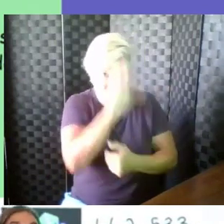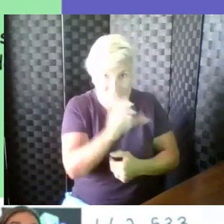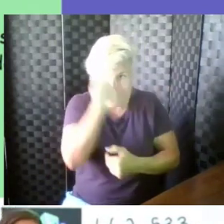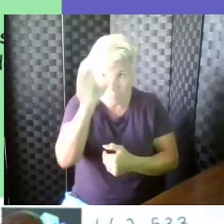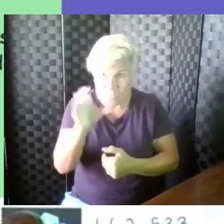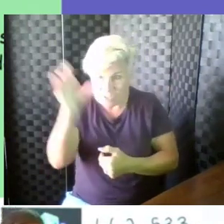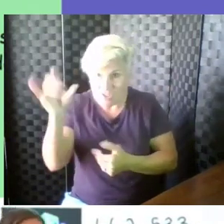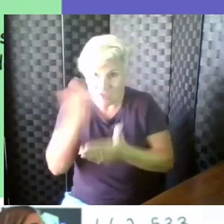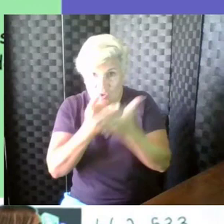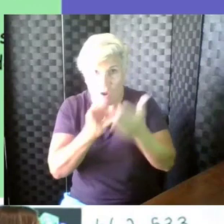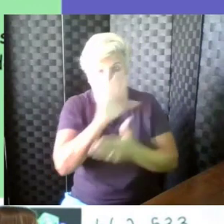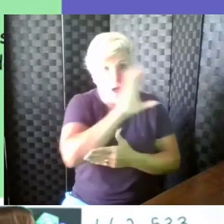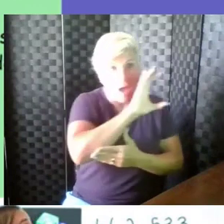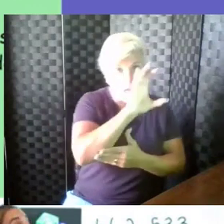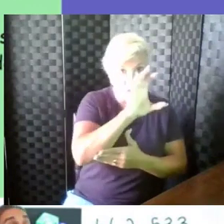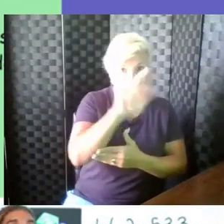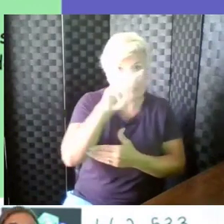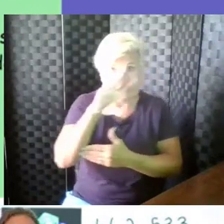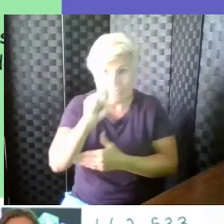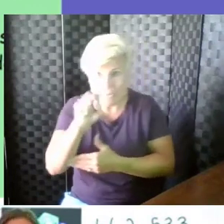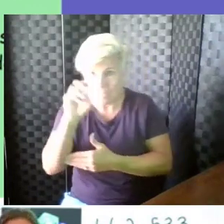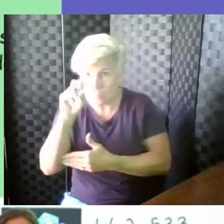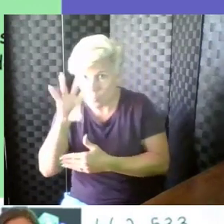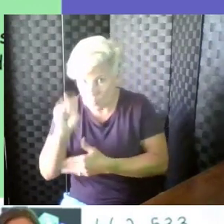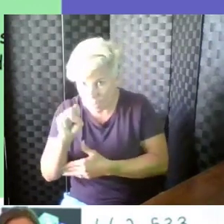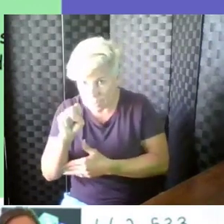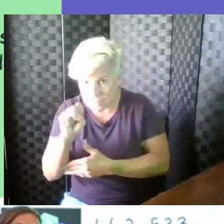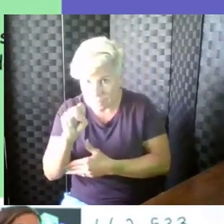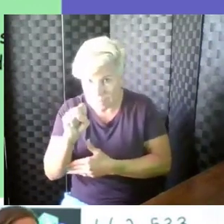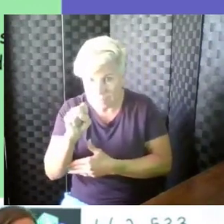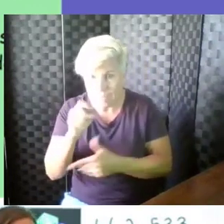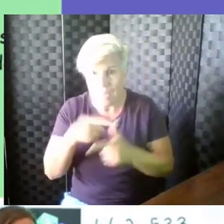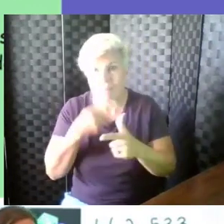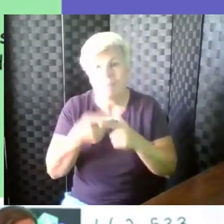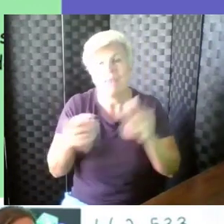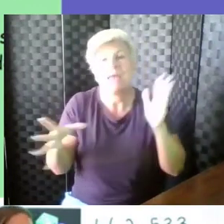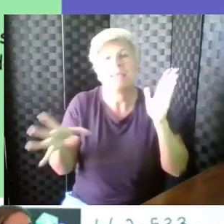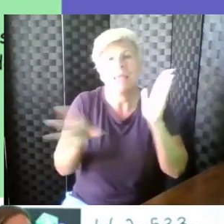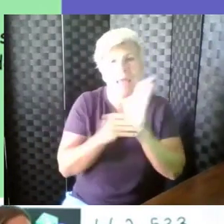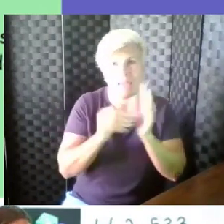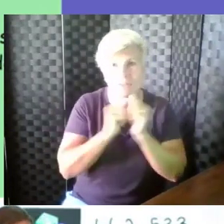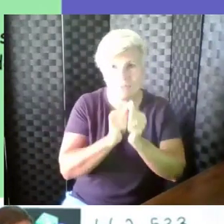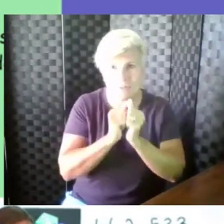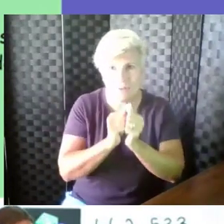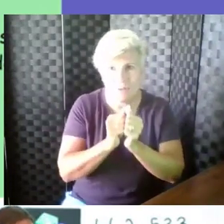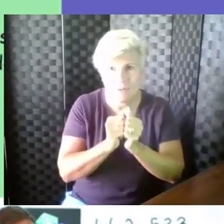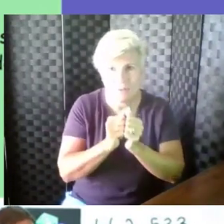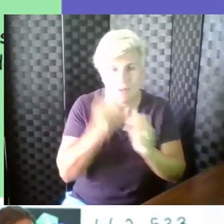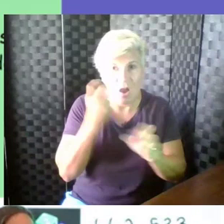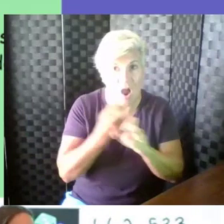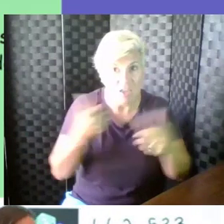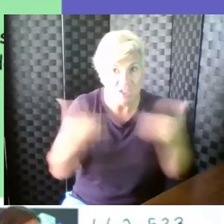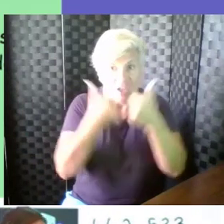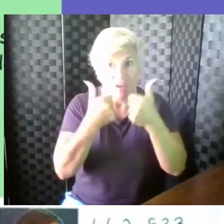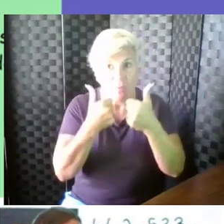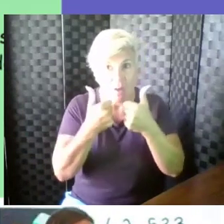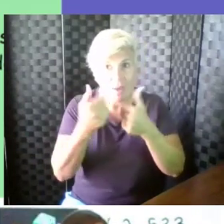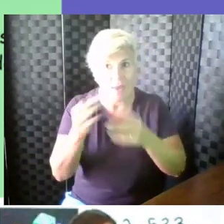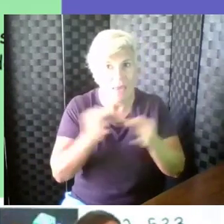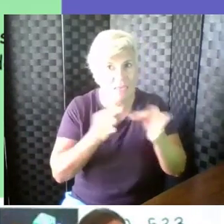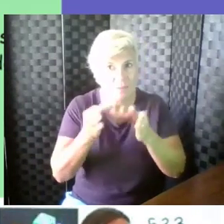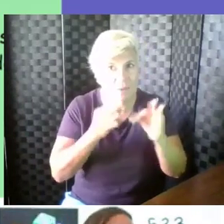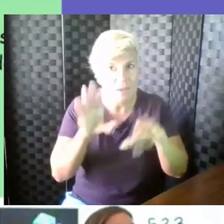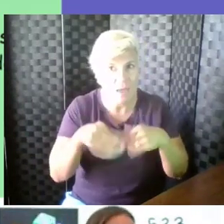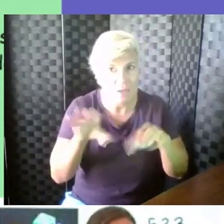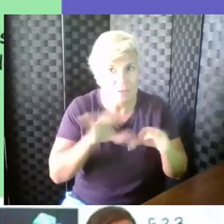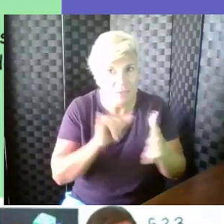and I want you to draw them using those place value blocks like we did and add them together. But the hardest challenge of all is then explaining how